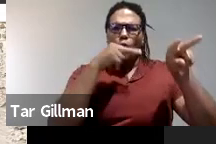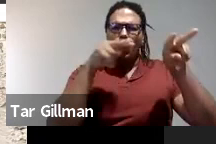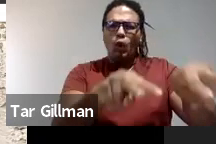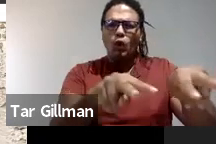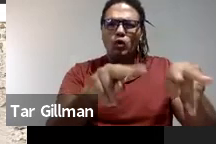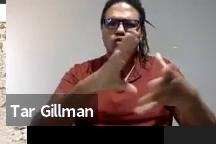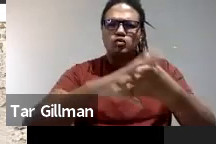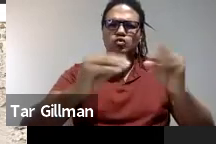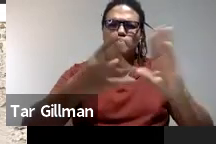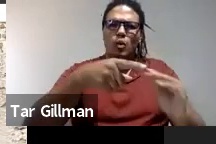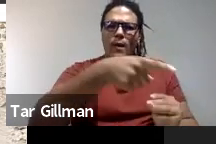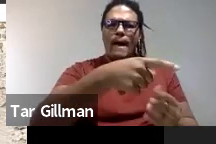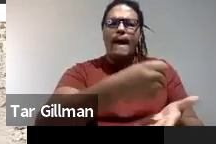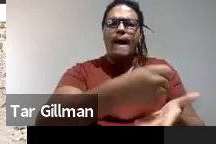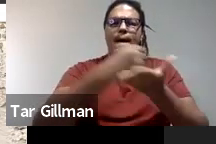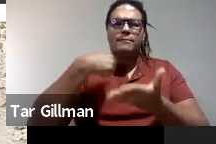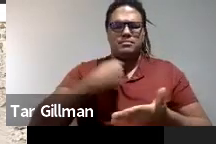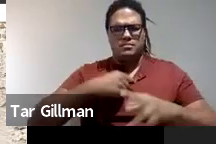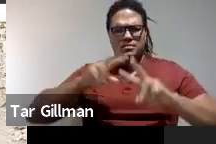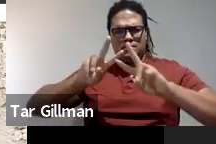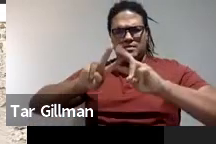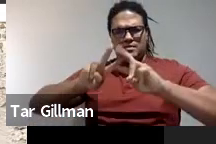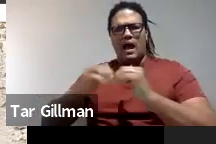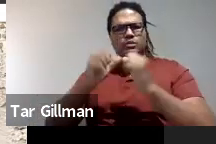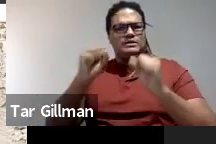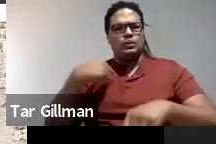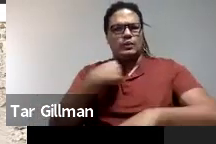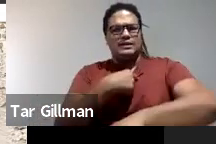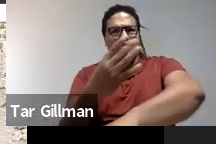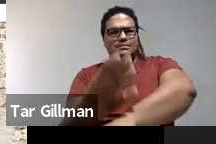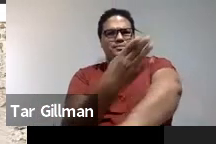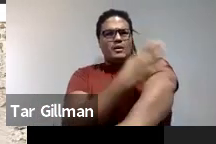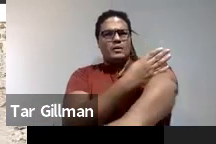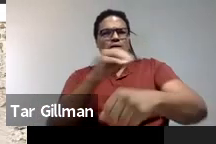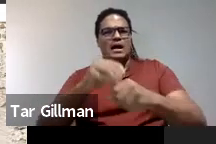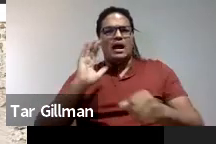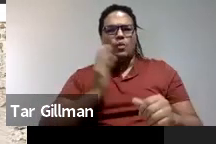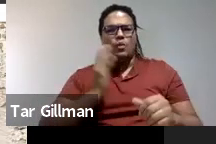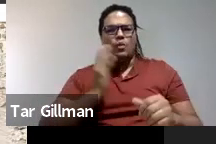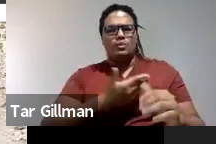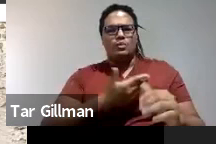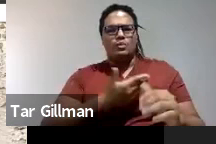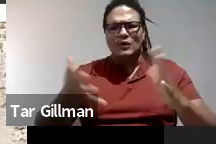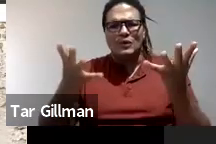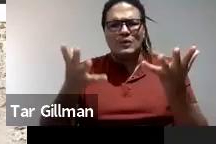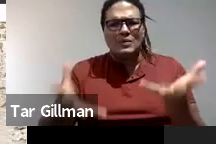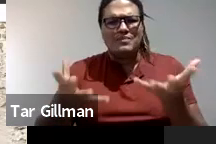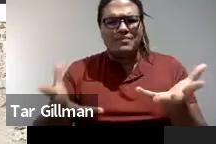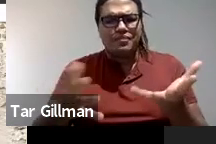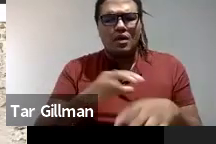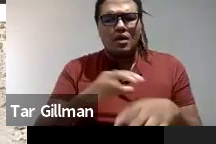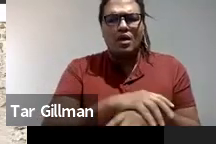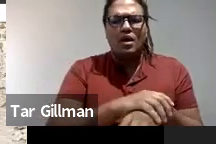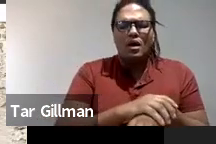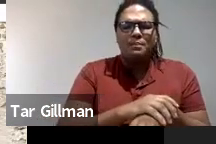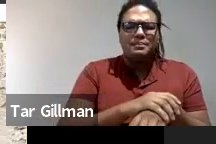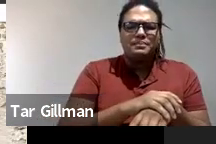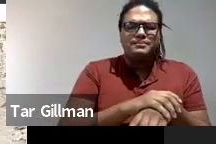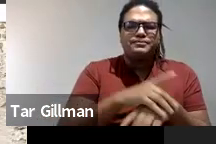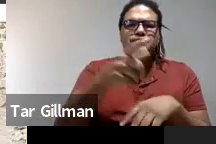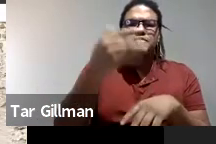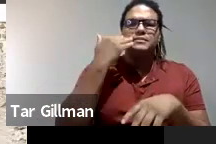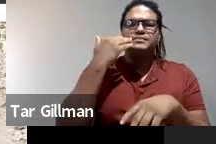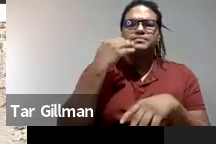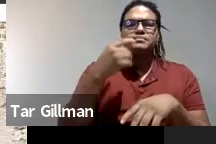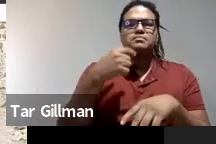Kim Powers and the such. But I think it's important that we look at these stories, and they really help us see how we can maybe